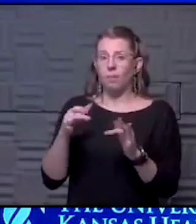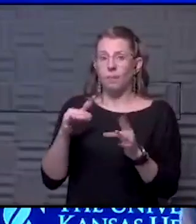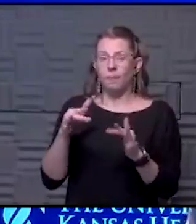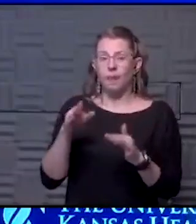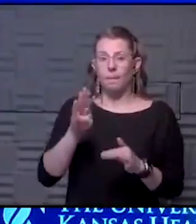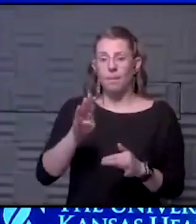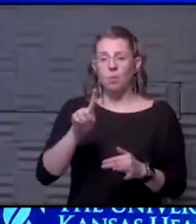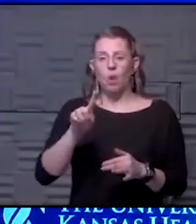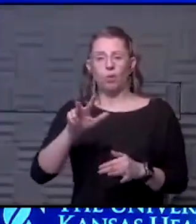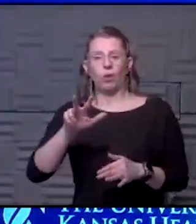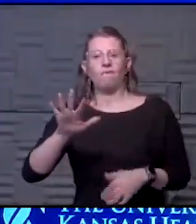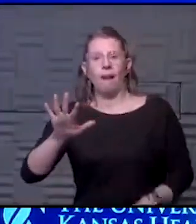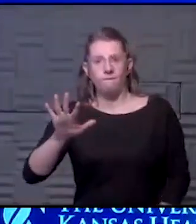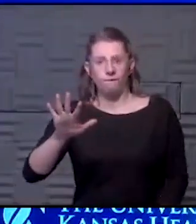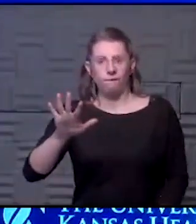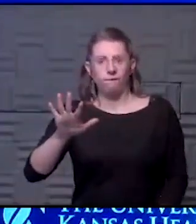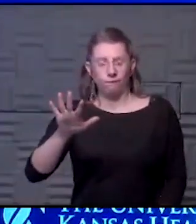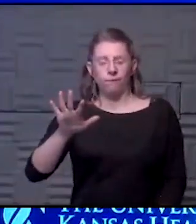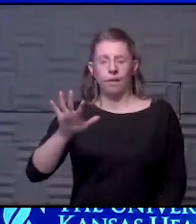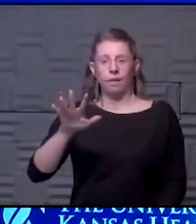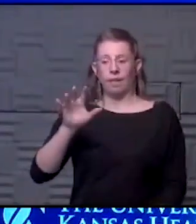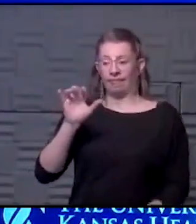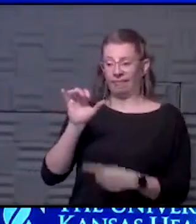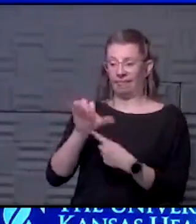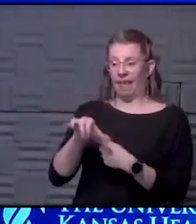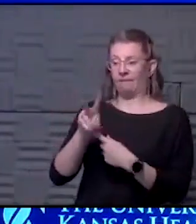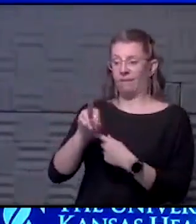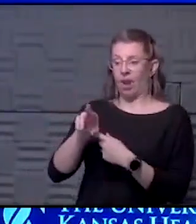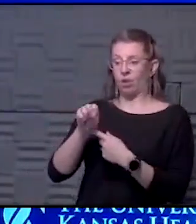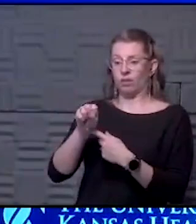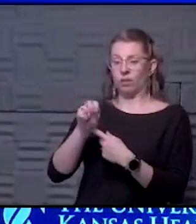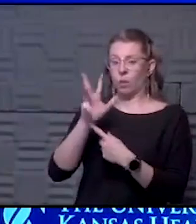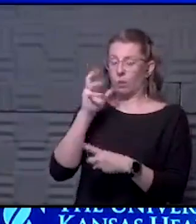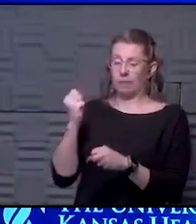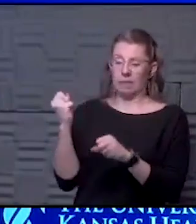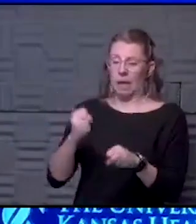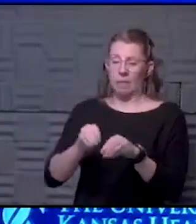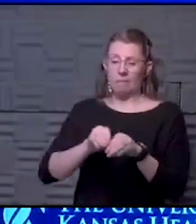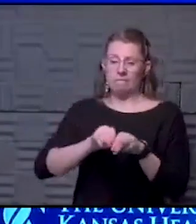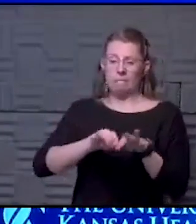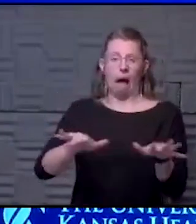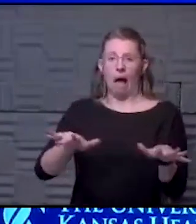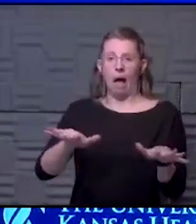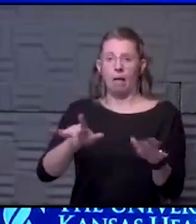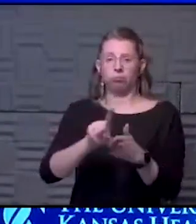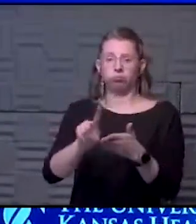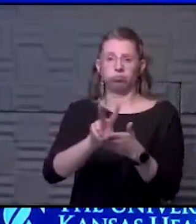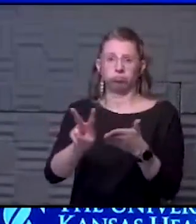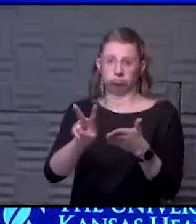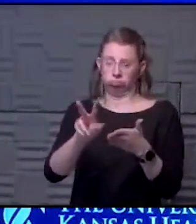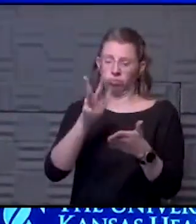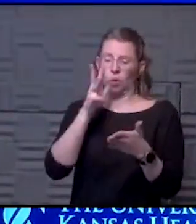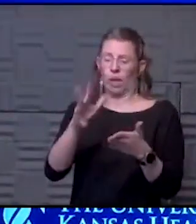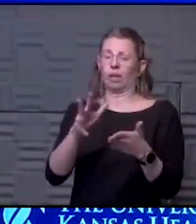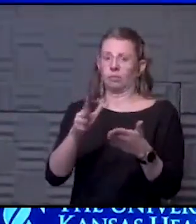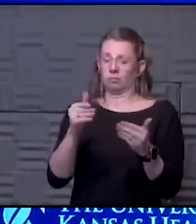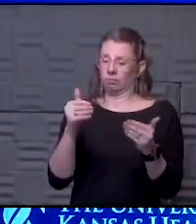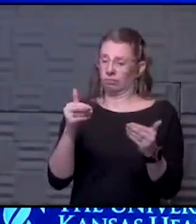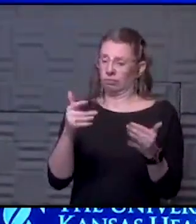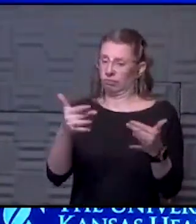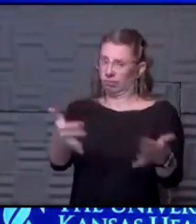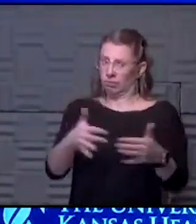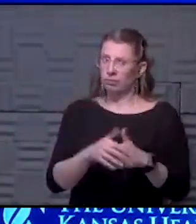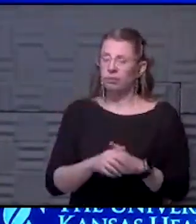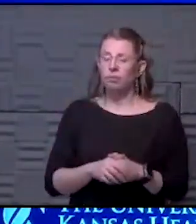the B135 one, because that variant looks like it's going to be the dominant form in the U.S. within weeks. And so we have to make sure that the data,